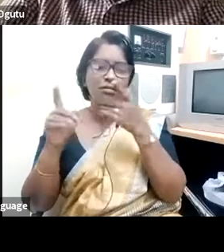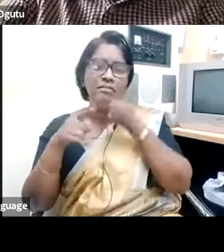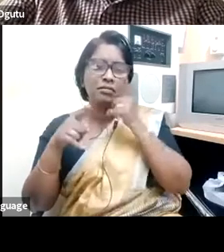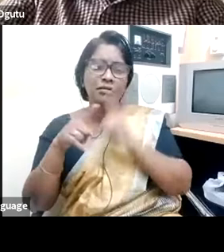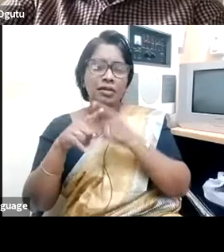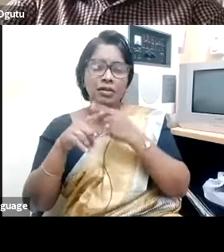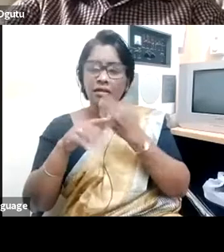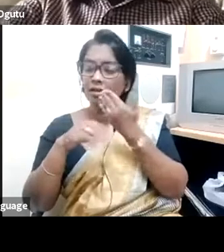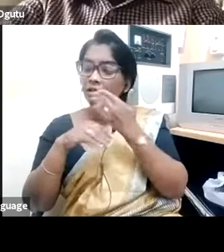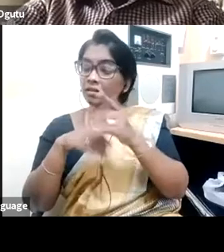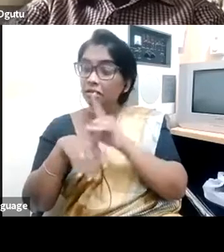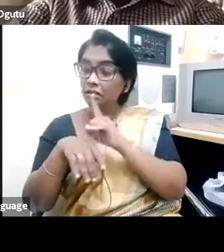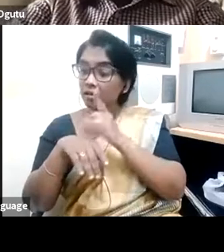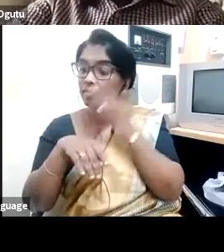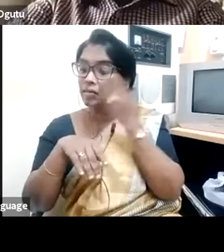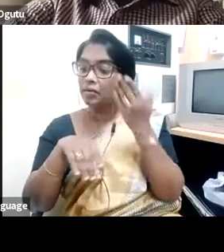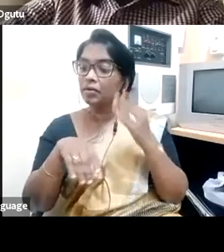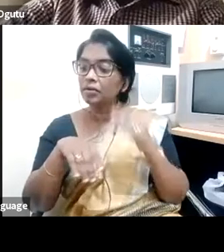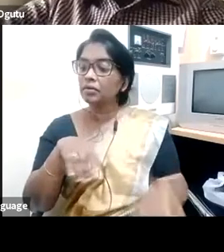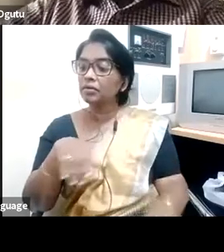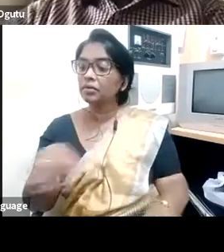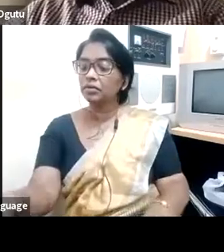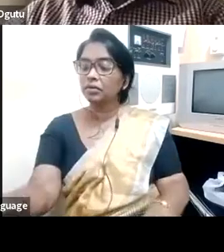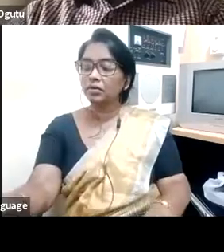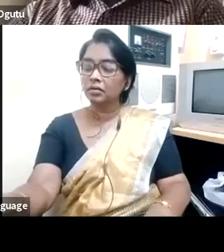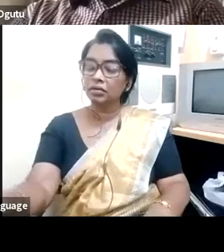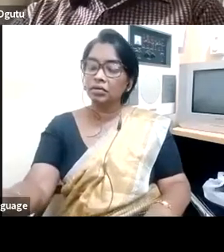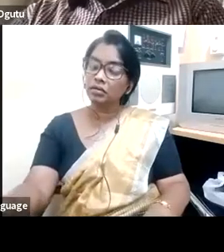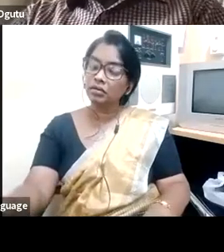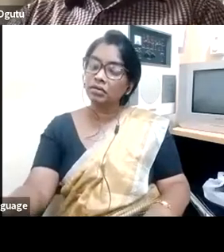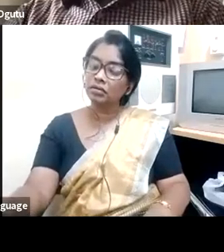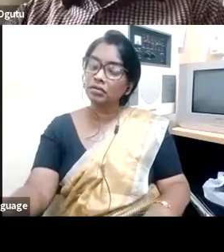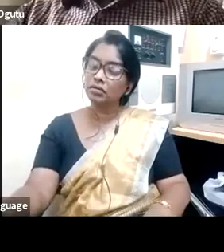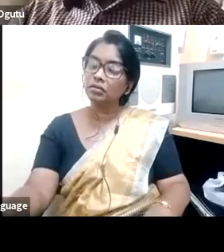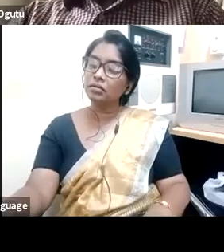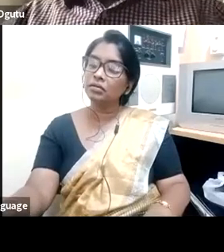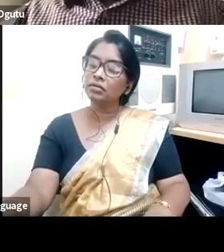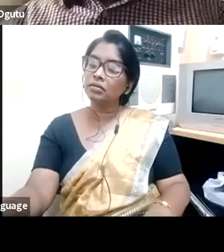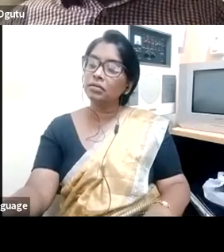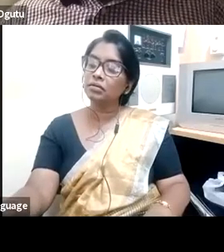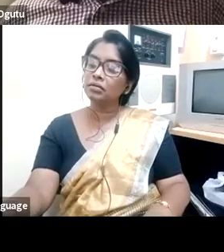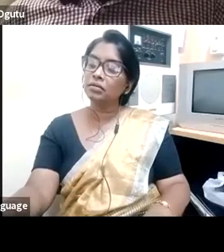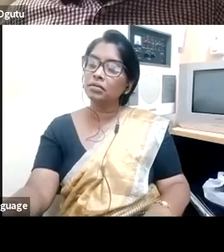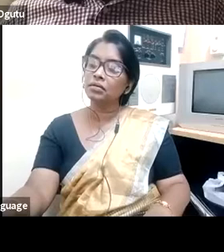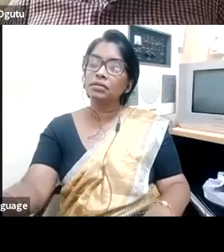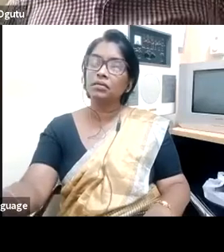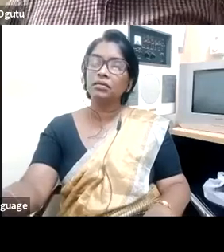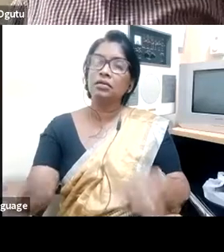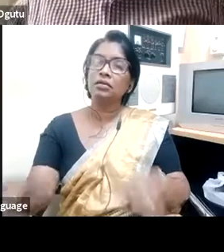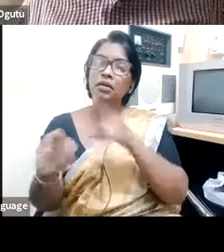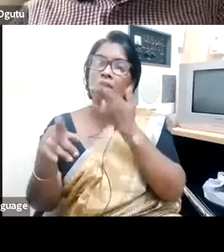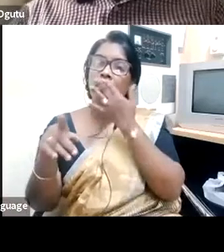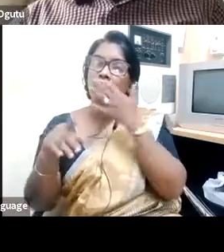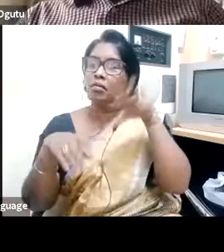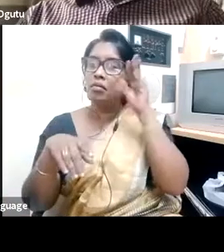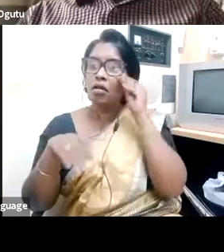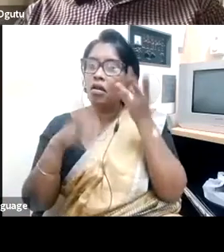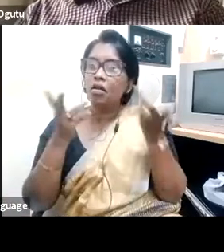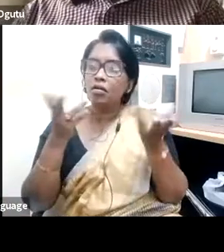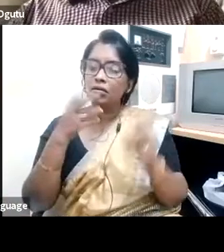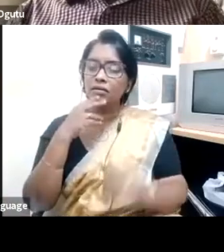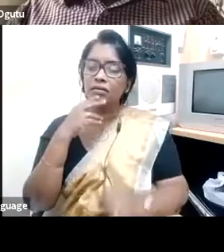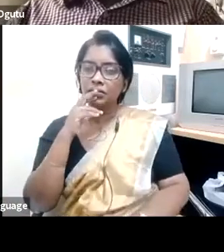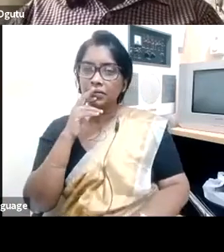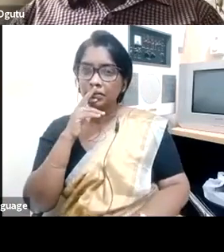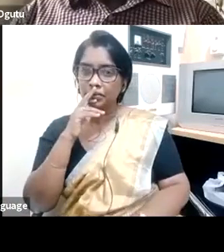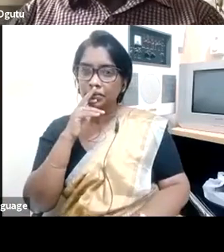are the big lessons that you have learned? One that comes immediately to mind, there have been a number of failures. One that comes immediately to mind is what